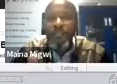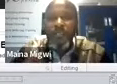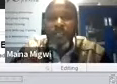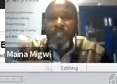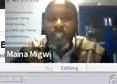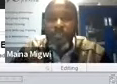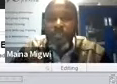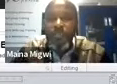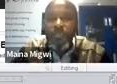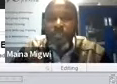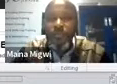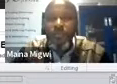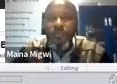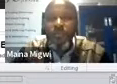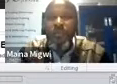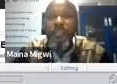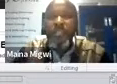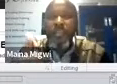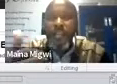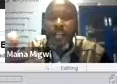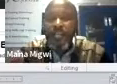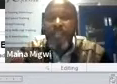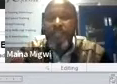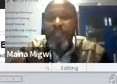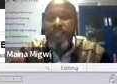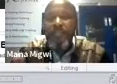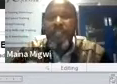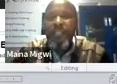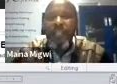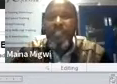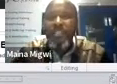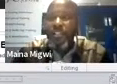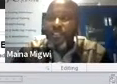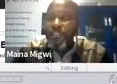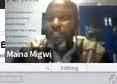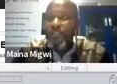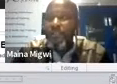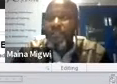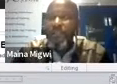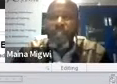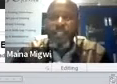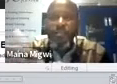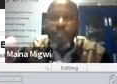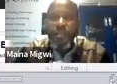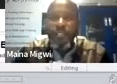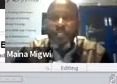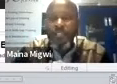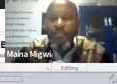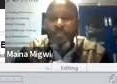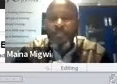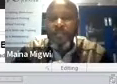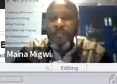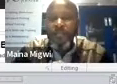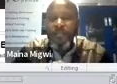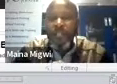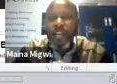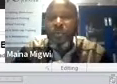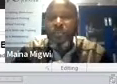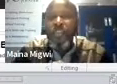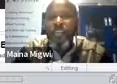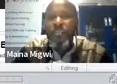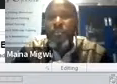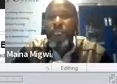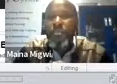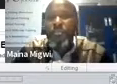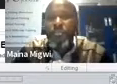evaluates the dispute and can suggest to the parties